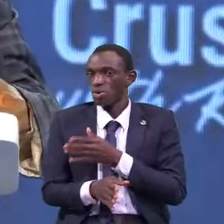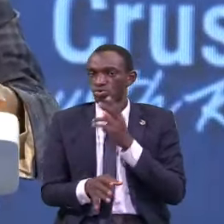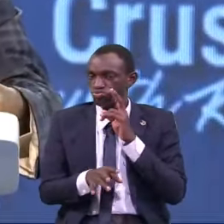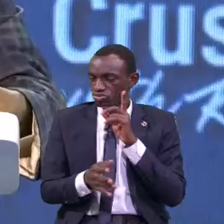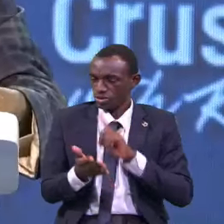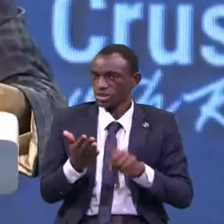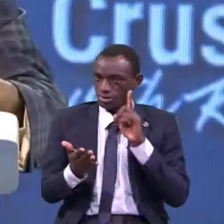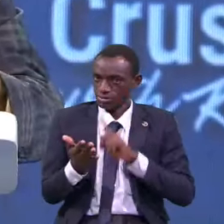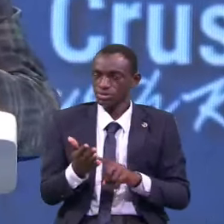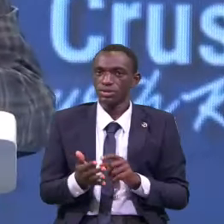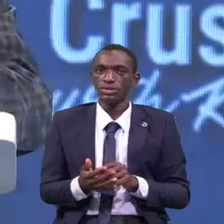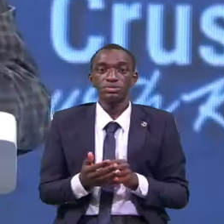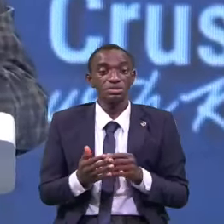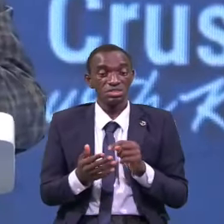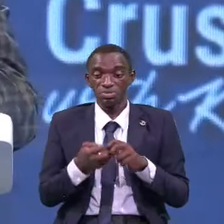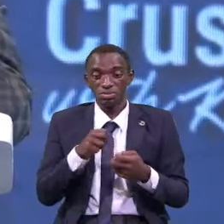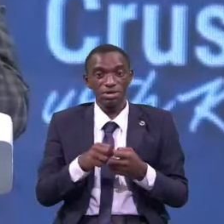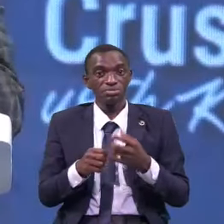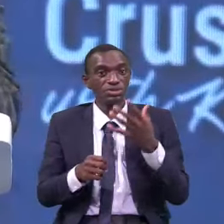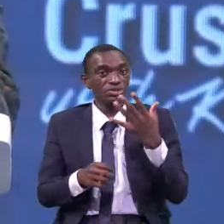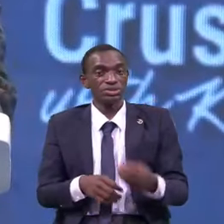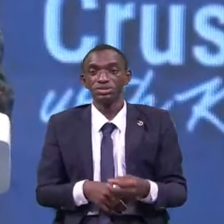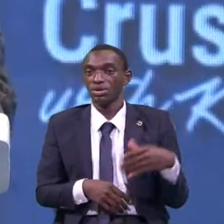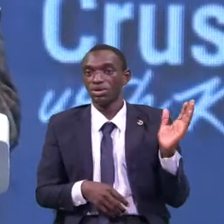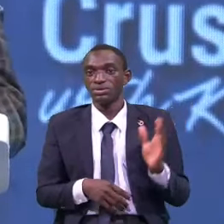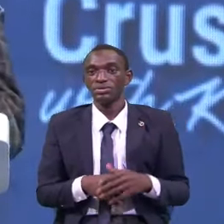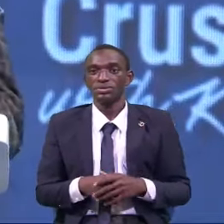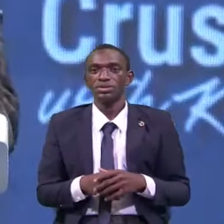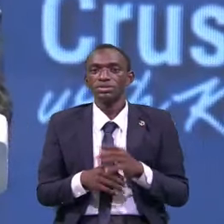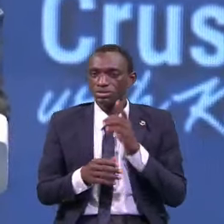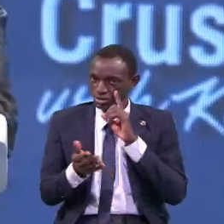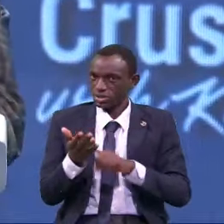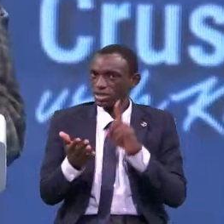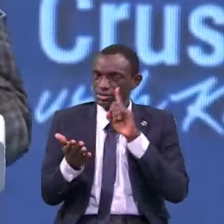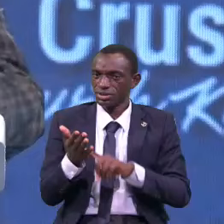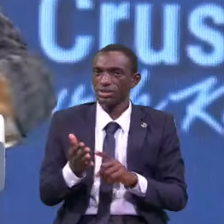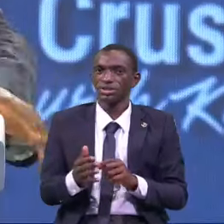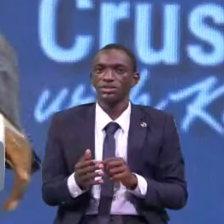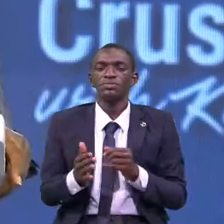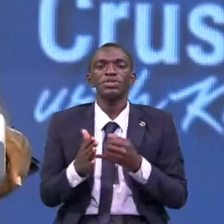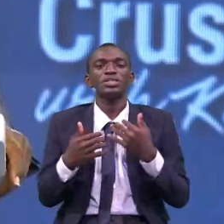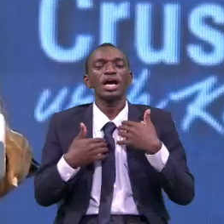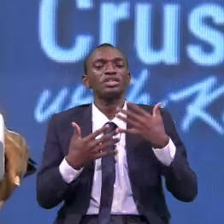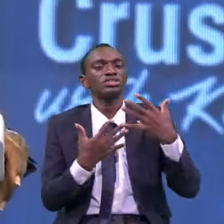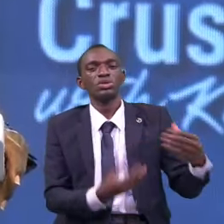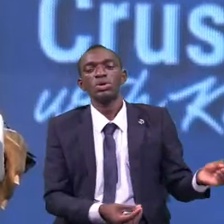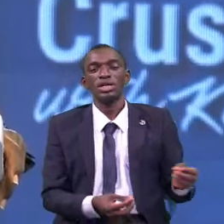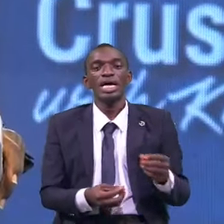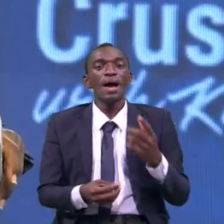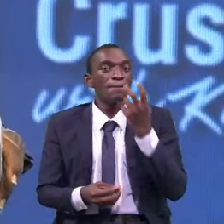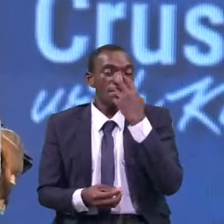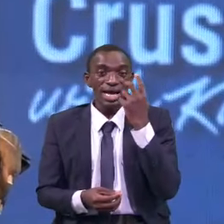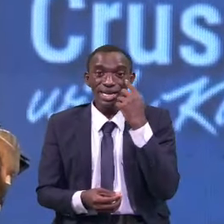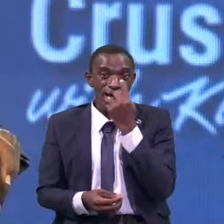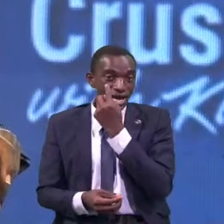before. It's gone. Look at that. It's gone. Blind eyes, they